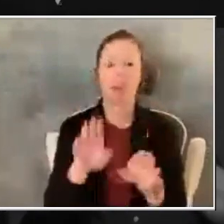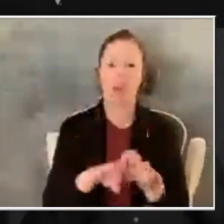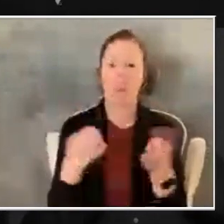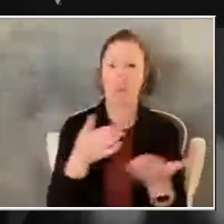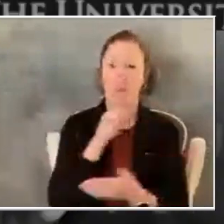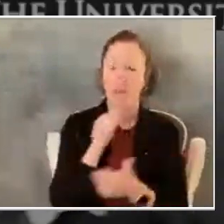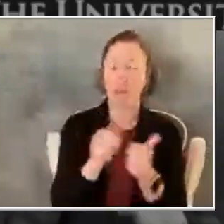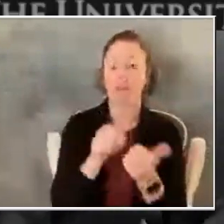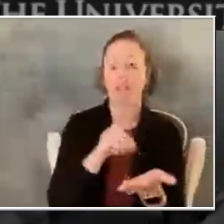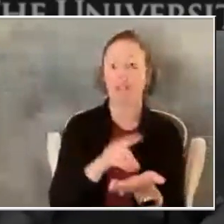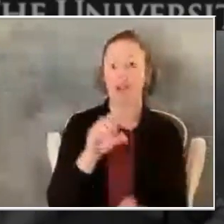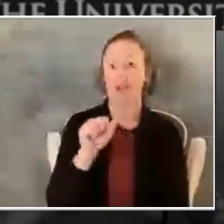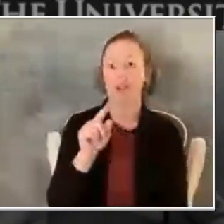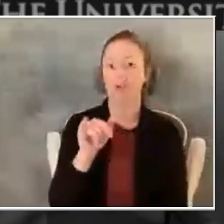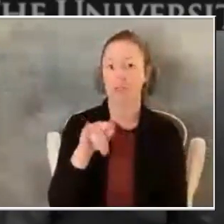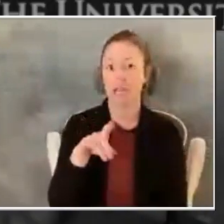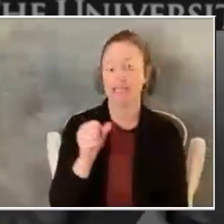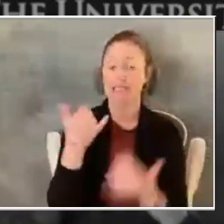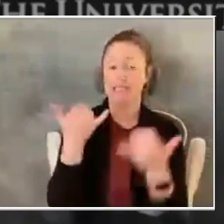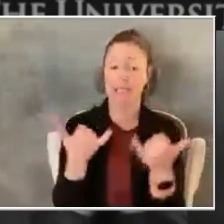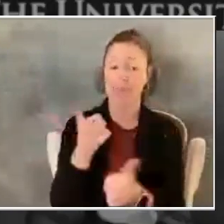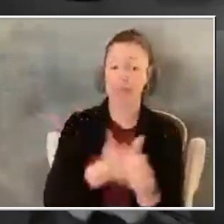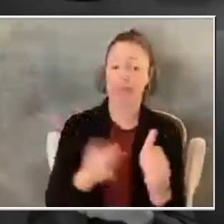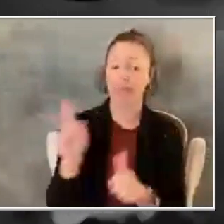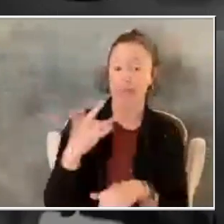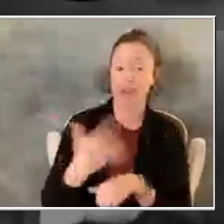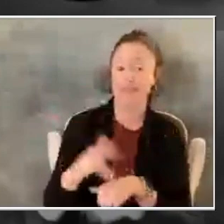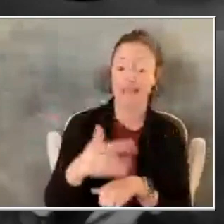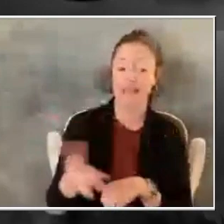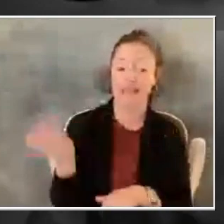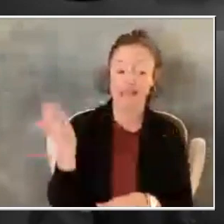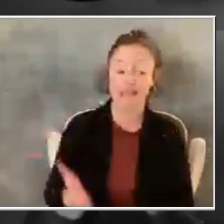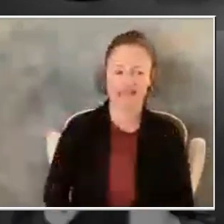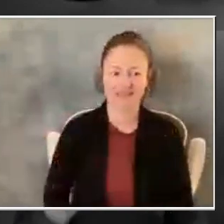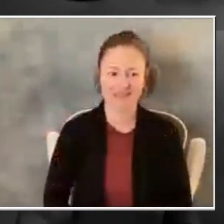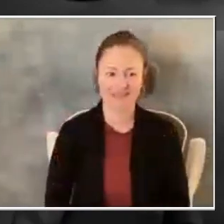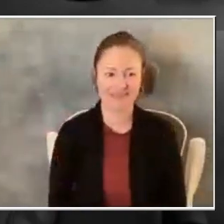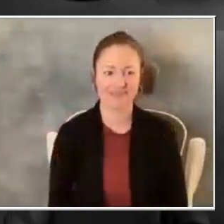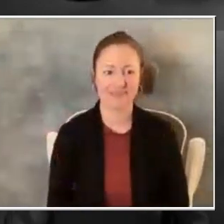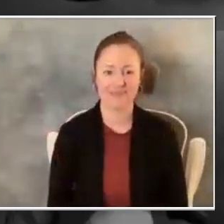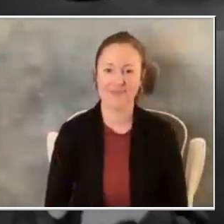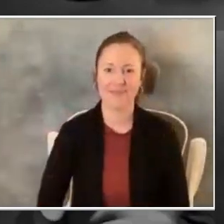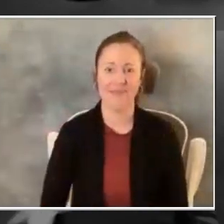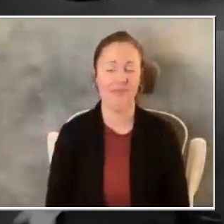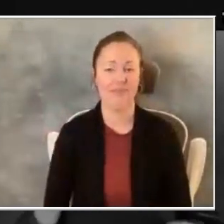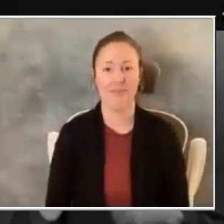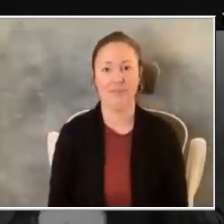Stites podcast. Now everywhere podcasts are available.